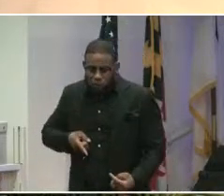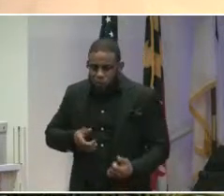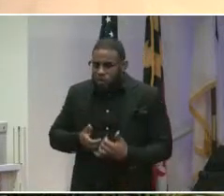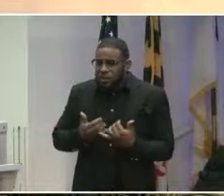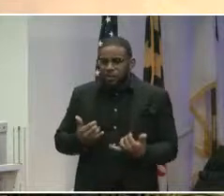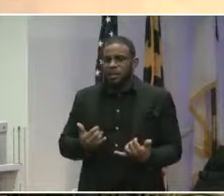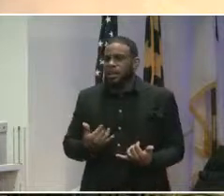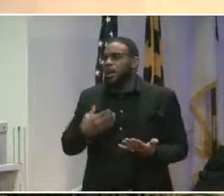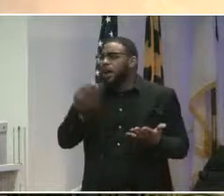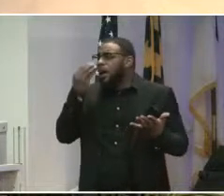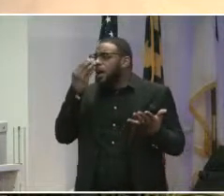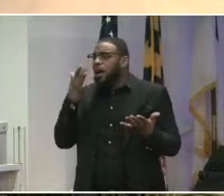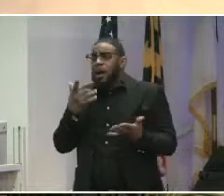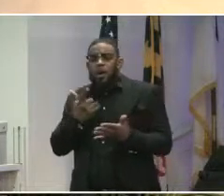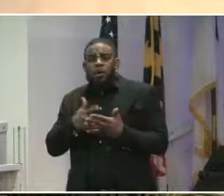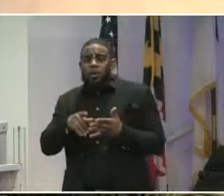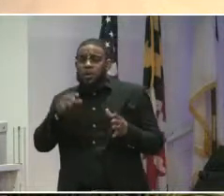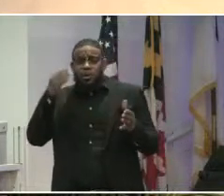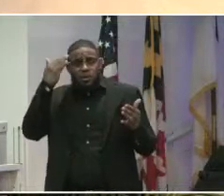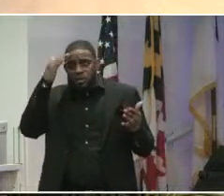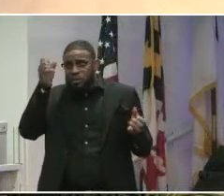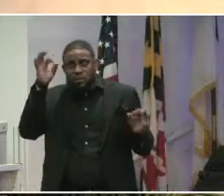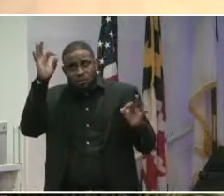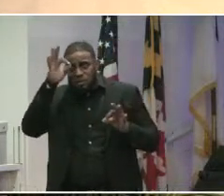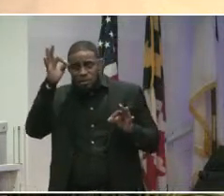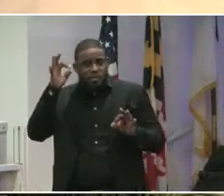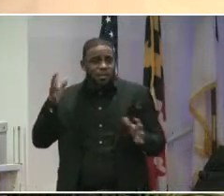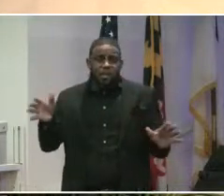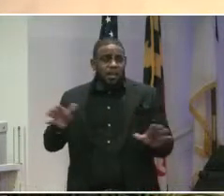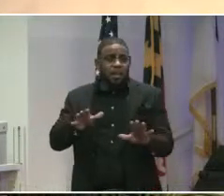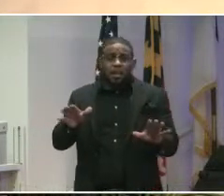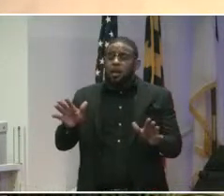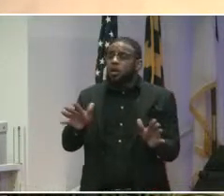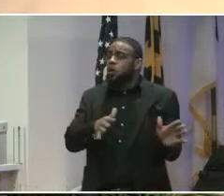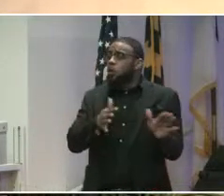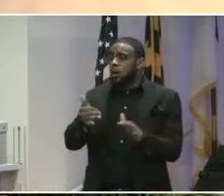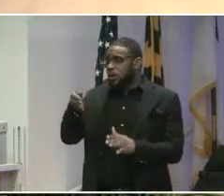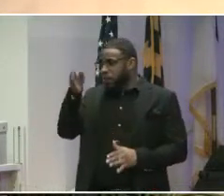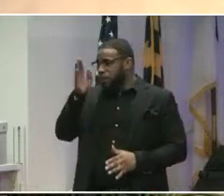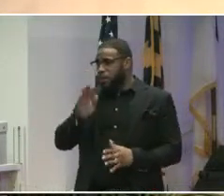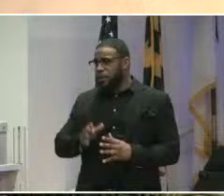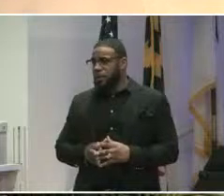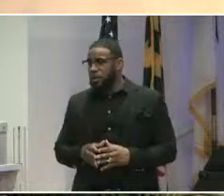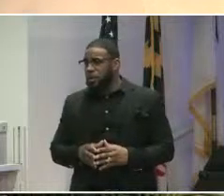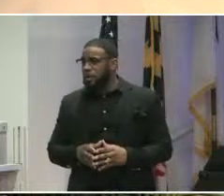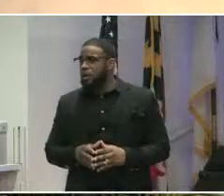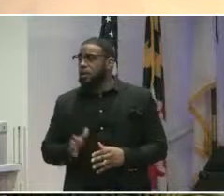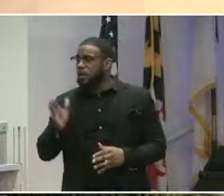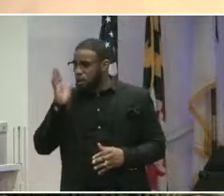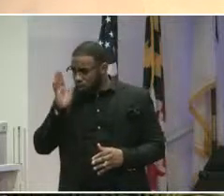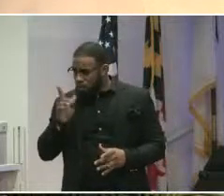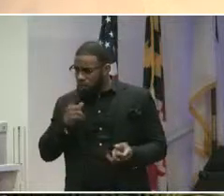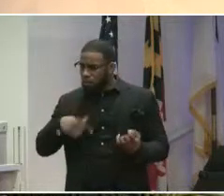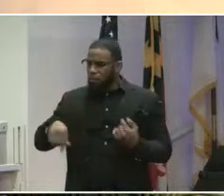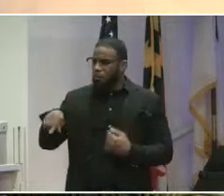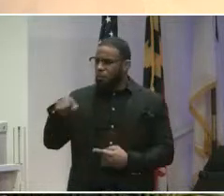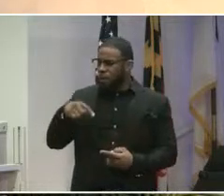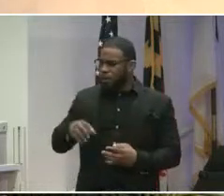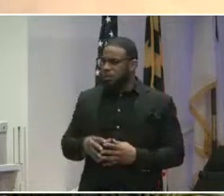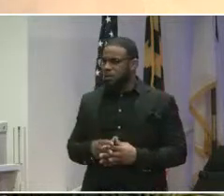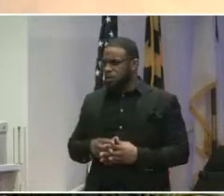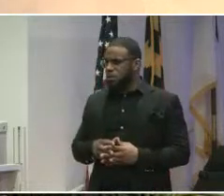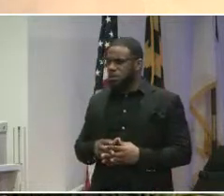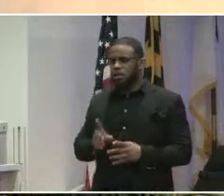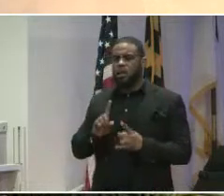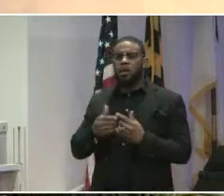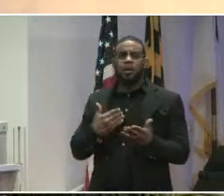today. I don't care if you don't even understand it. The wind of God will turn it around. around.